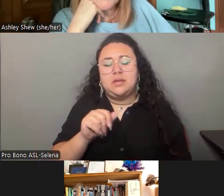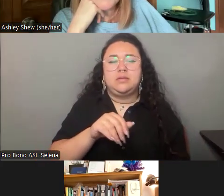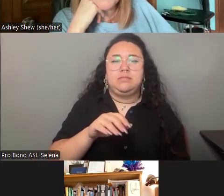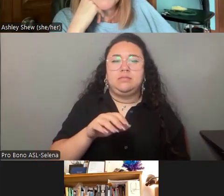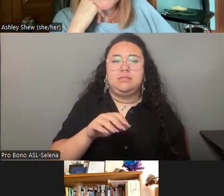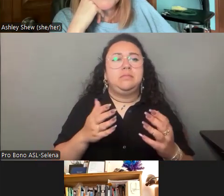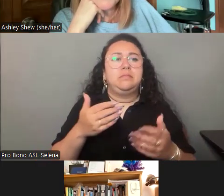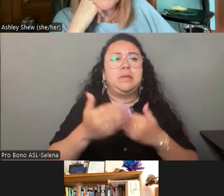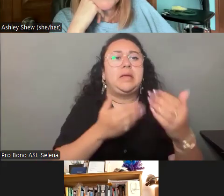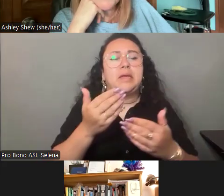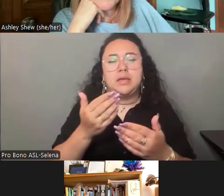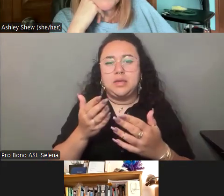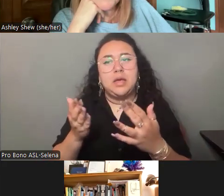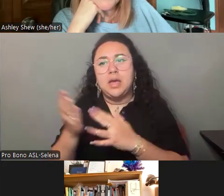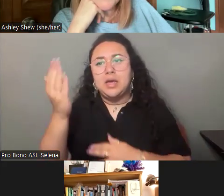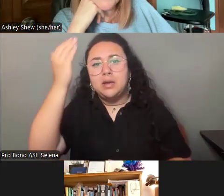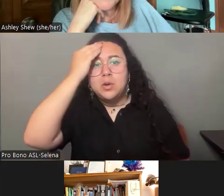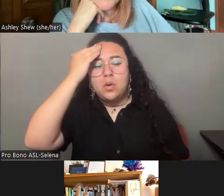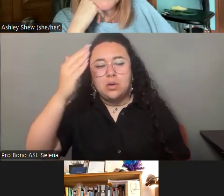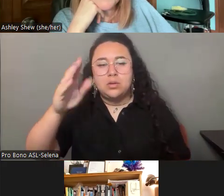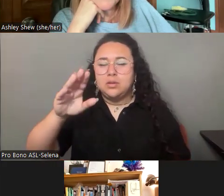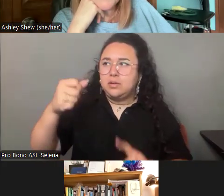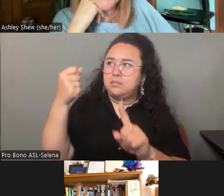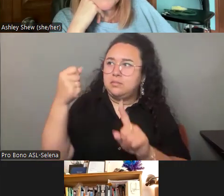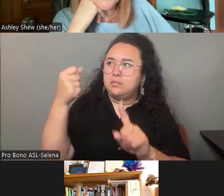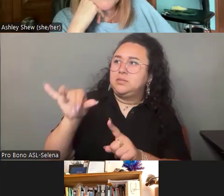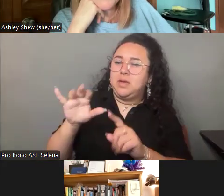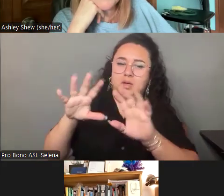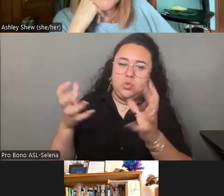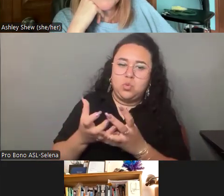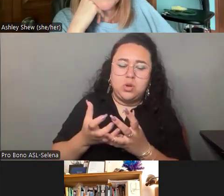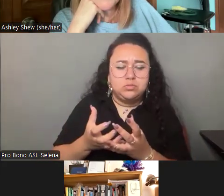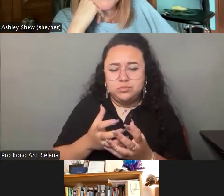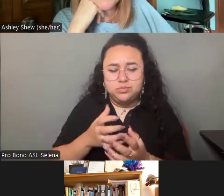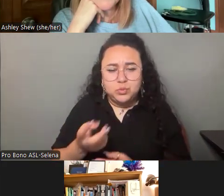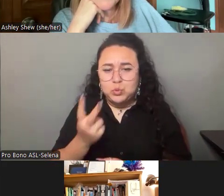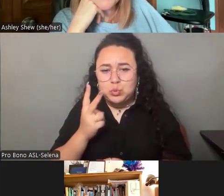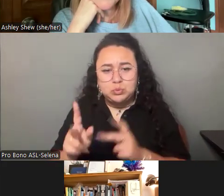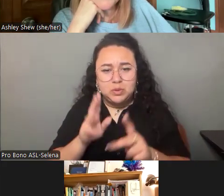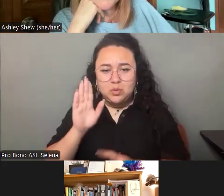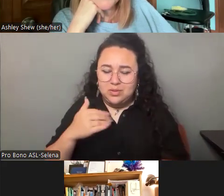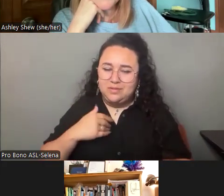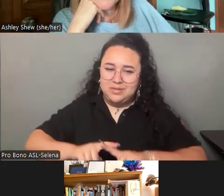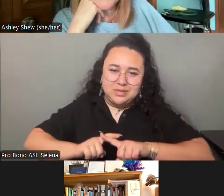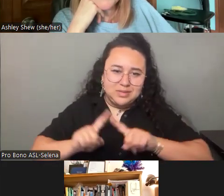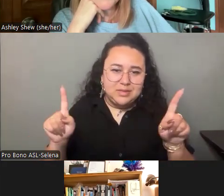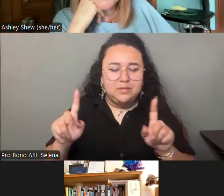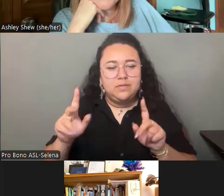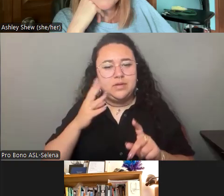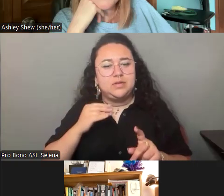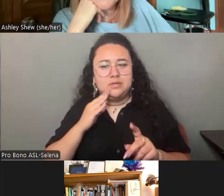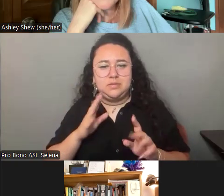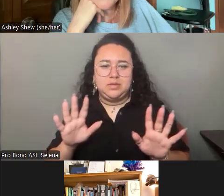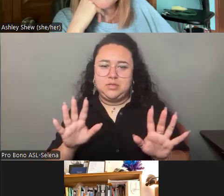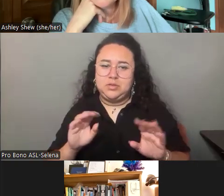being impacted by the world around us, the world that we all live in and make together. And so